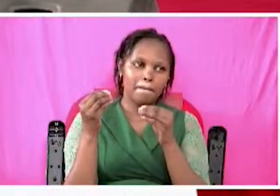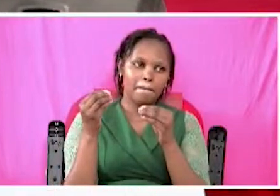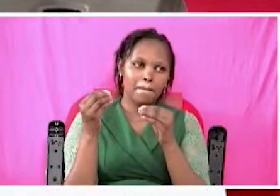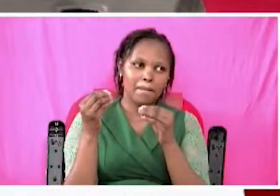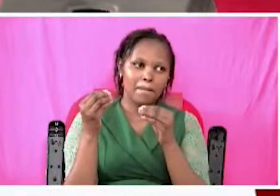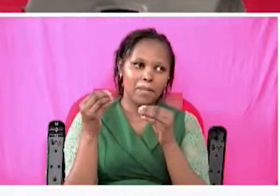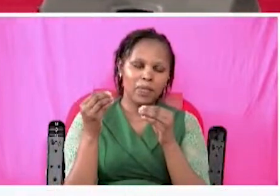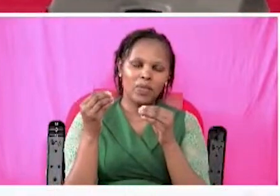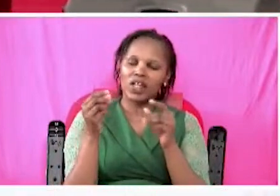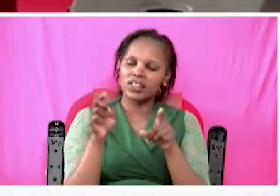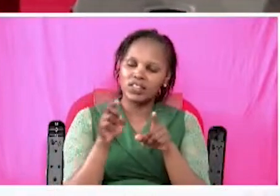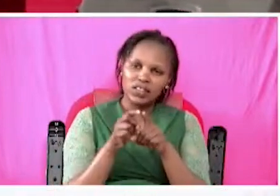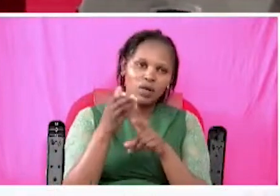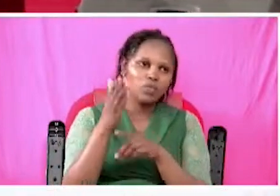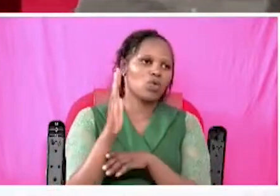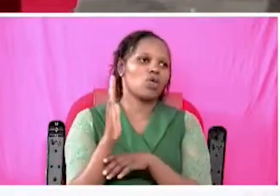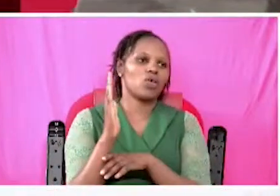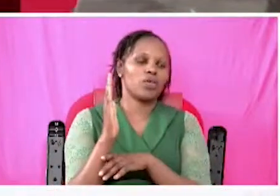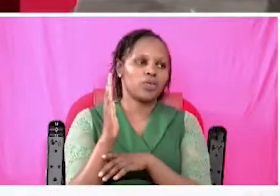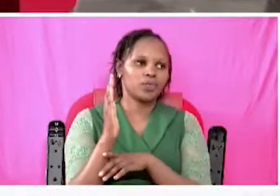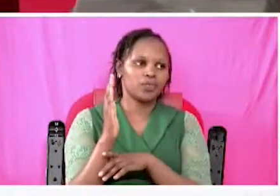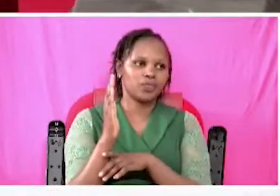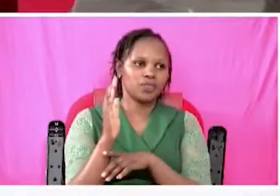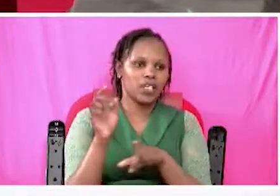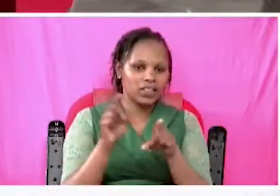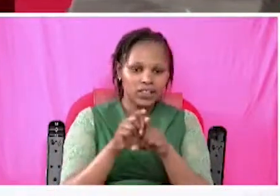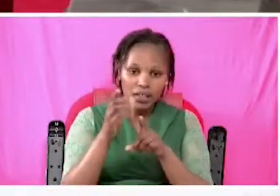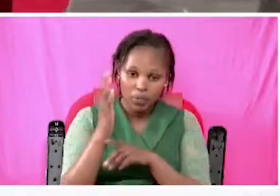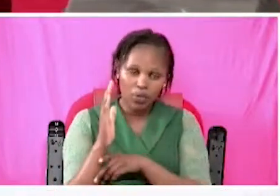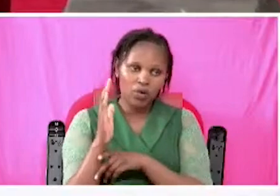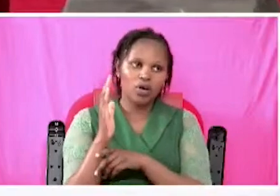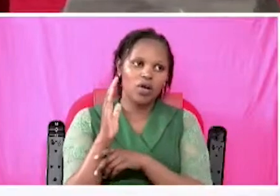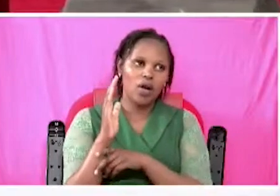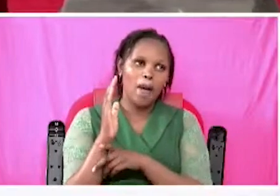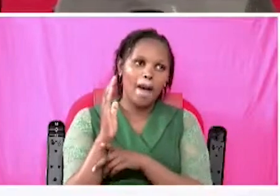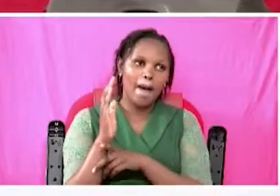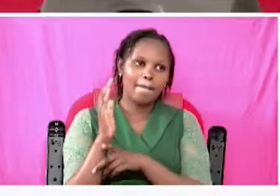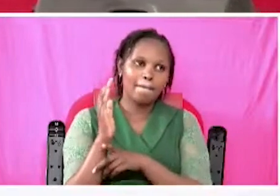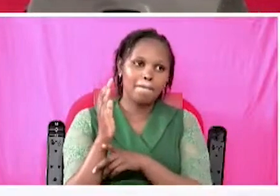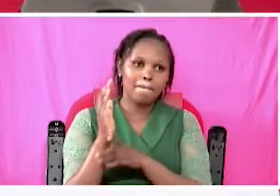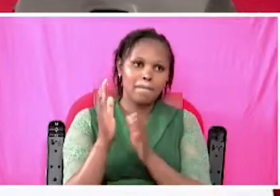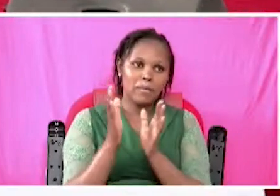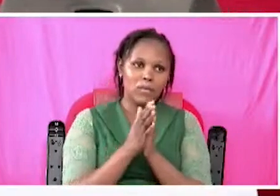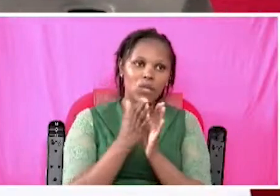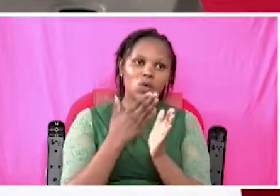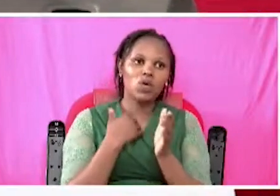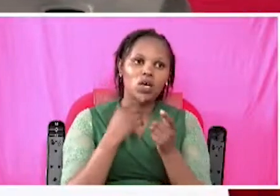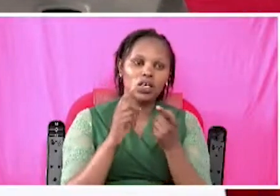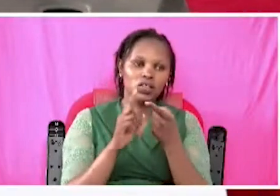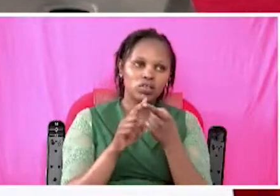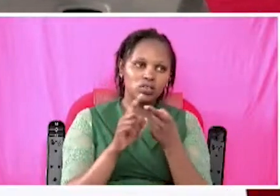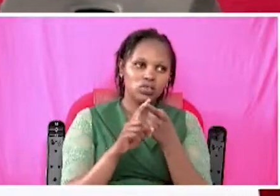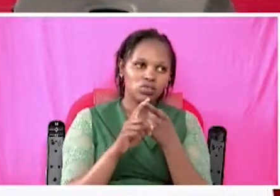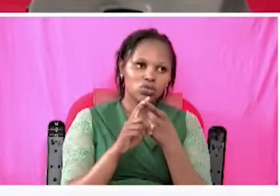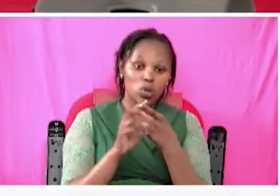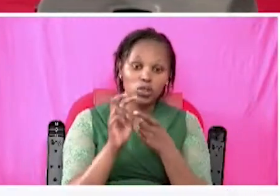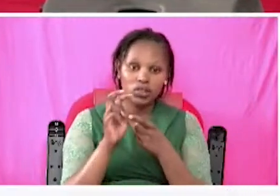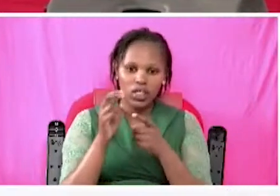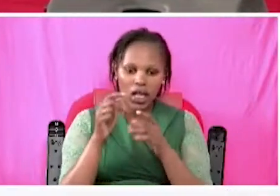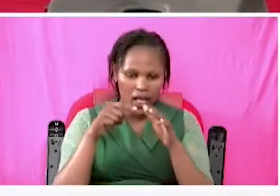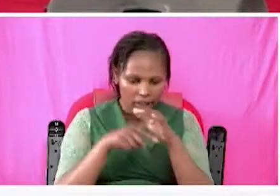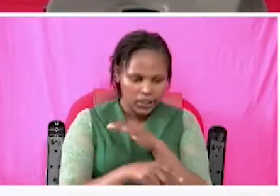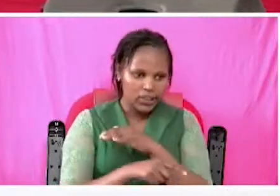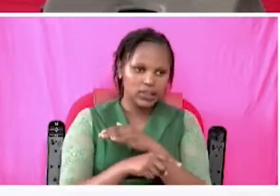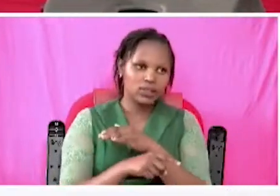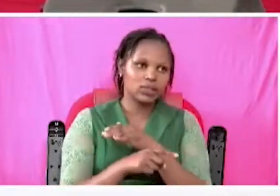He is still your God. Amen? He is still your God. And he wants to reach deep